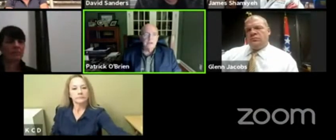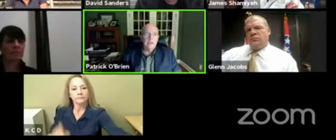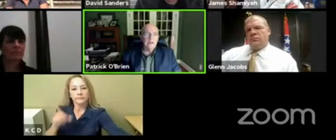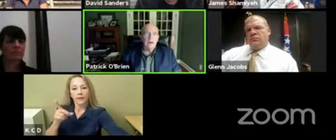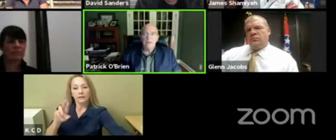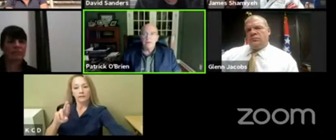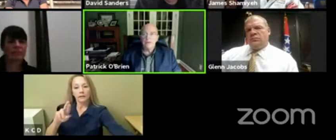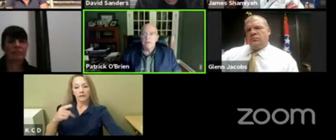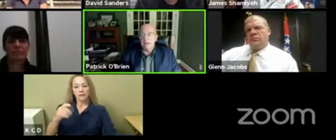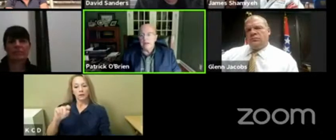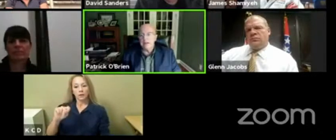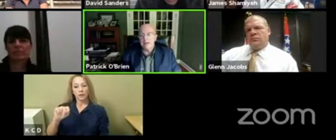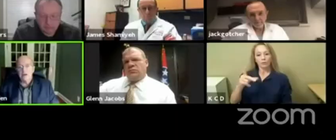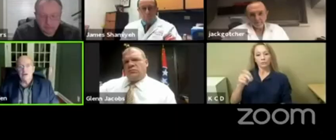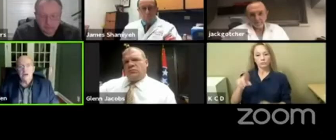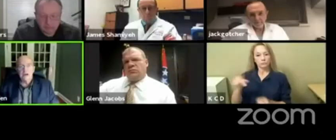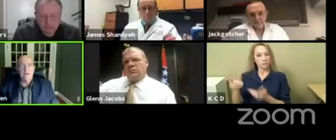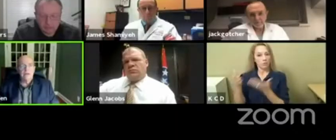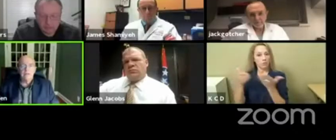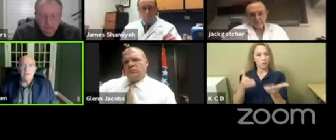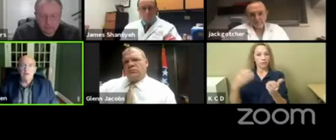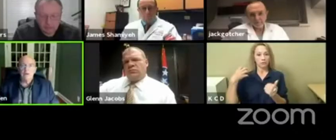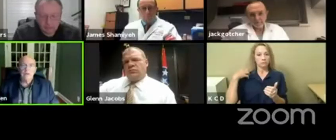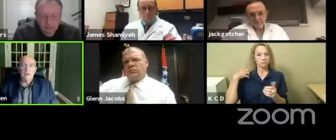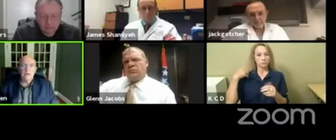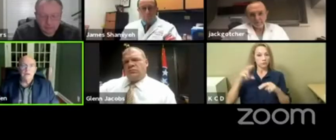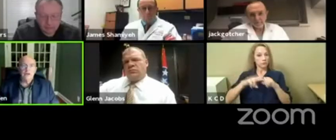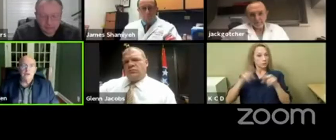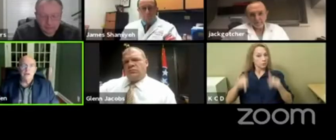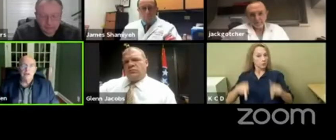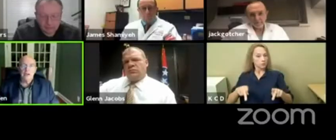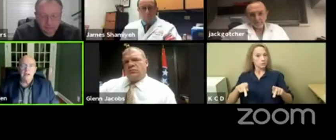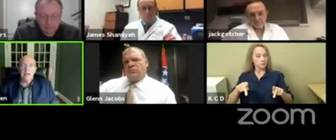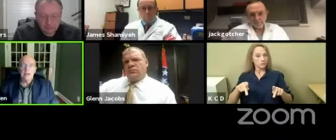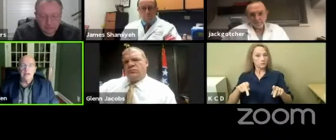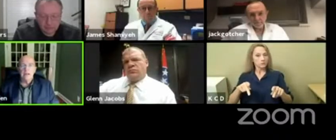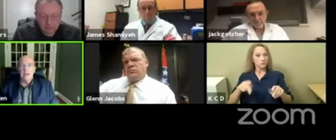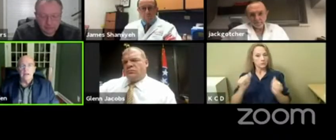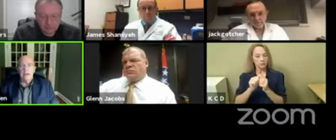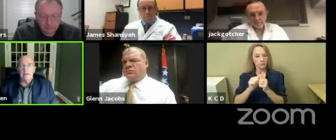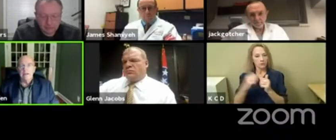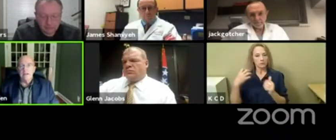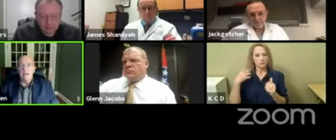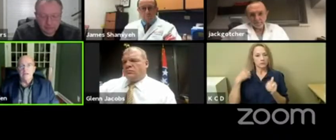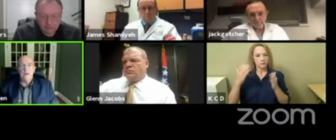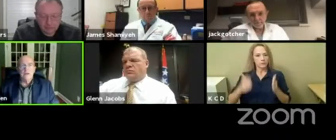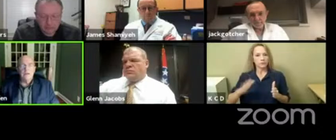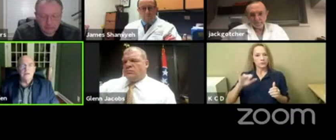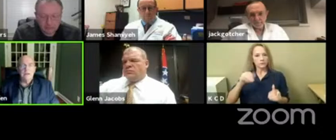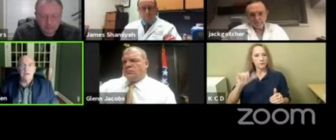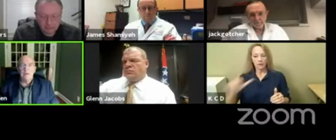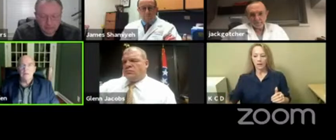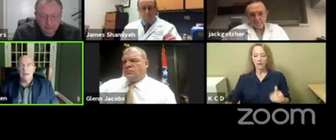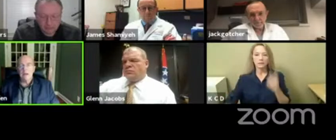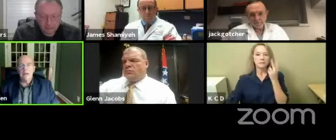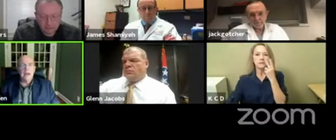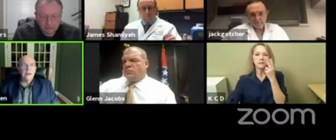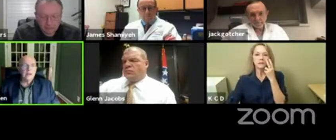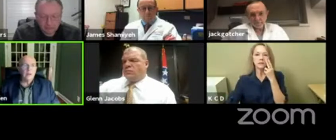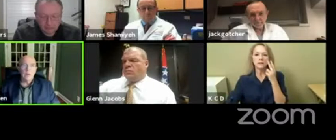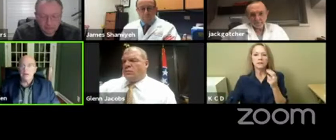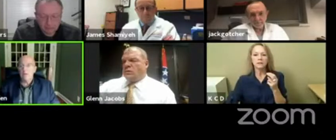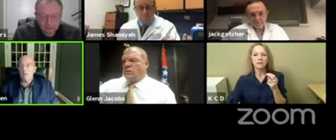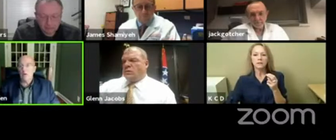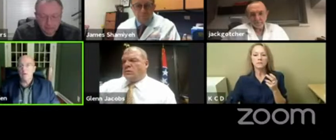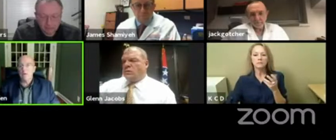Gocher offers as our chair to talk with Chairman Jay and to see if there's some commonality